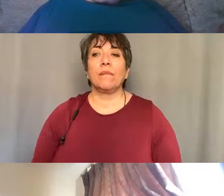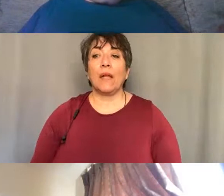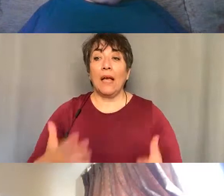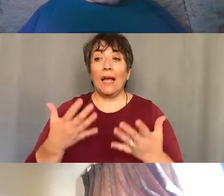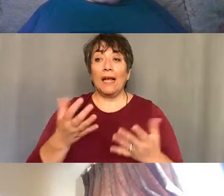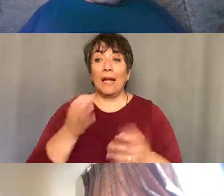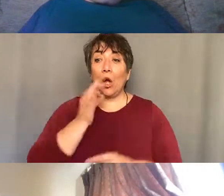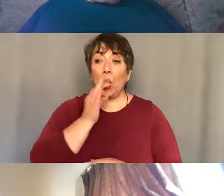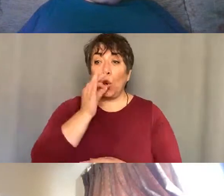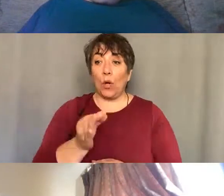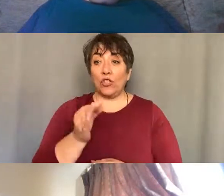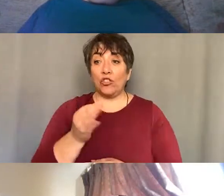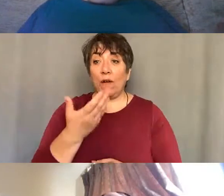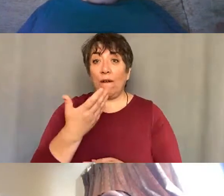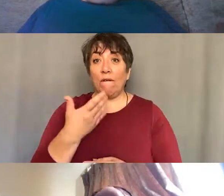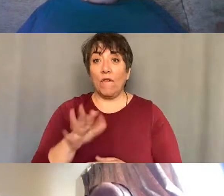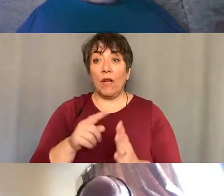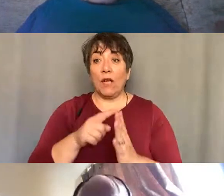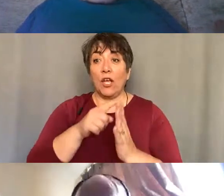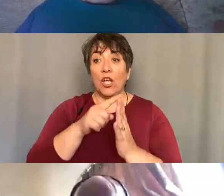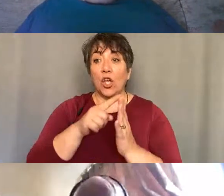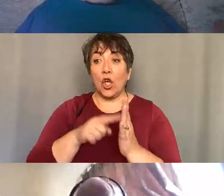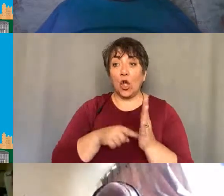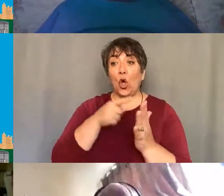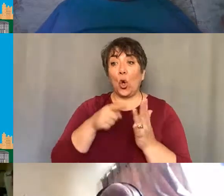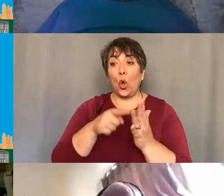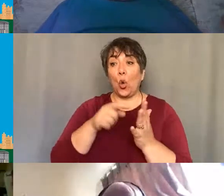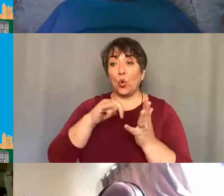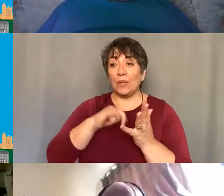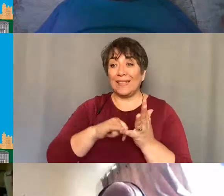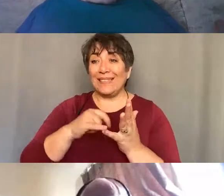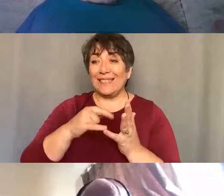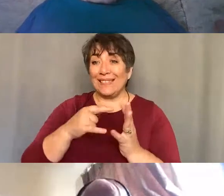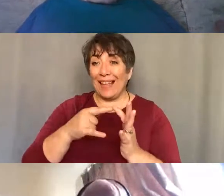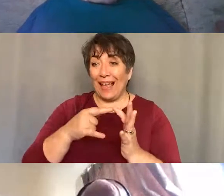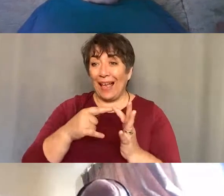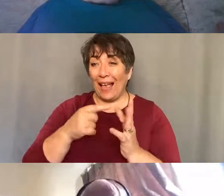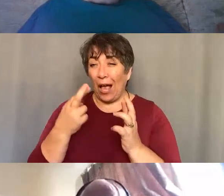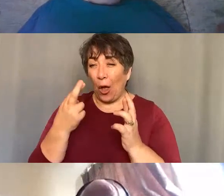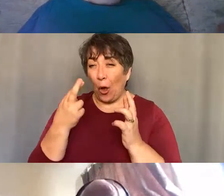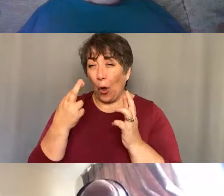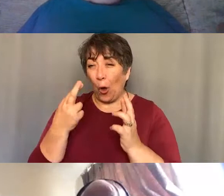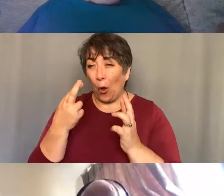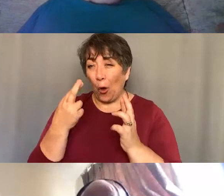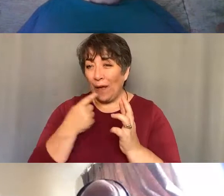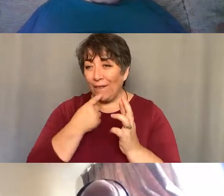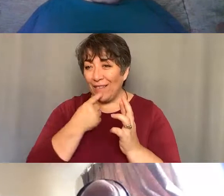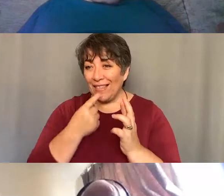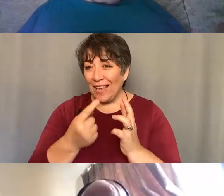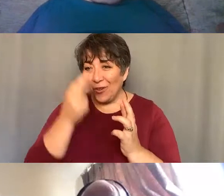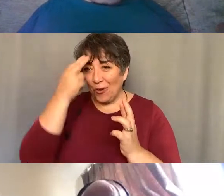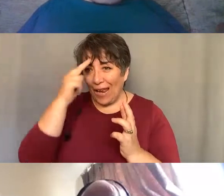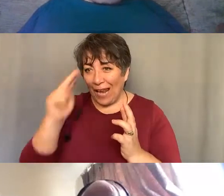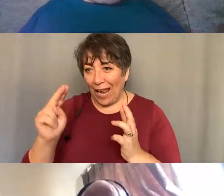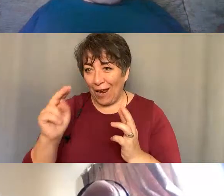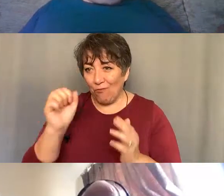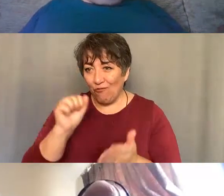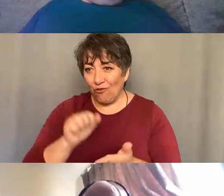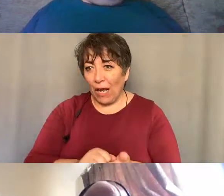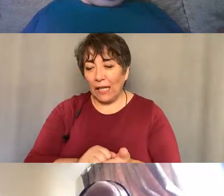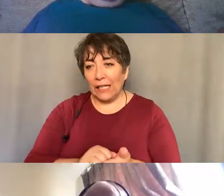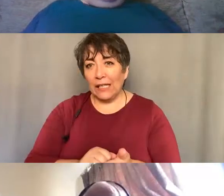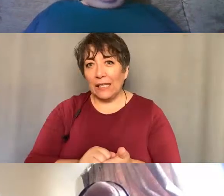this correctly. I'm going to say Jose. I hope that's the right pronunciation, and many apologies if it isn't. I know you